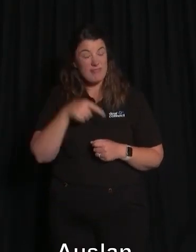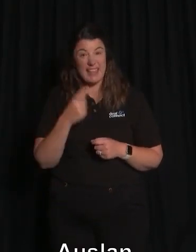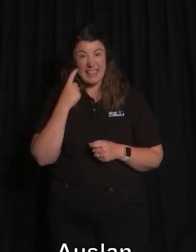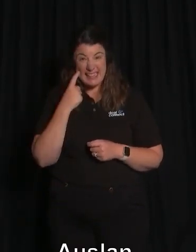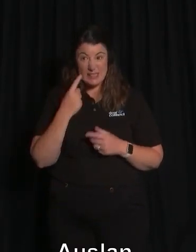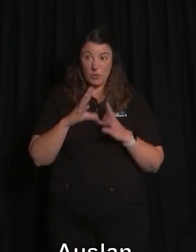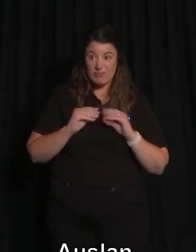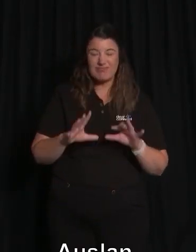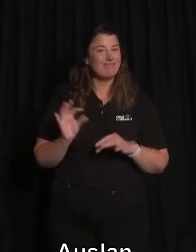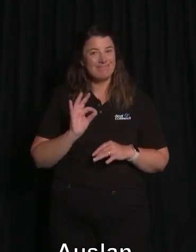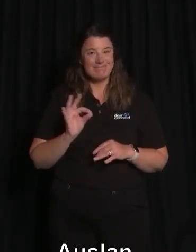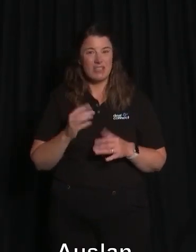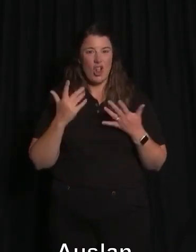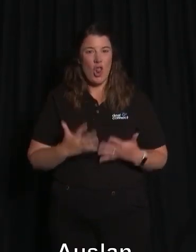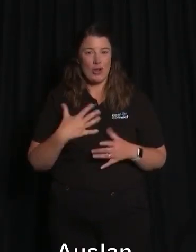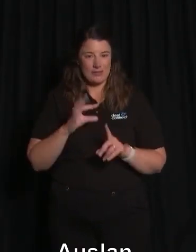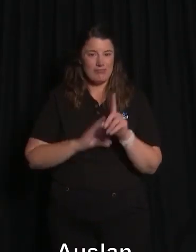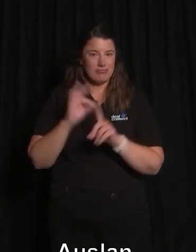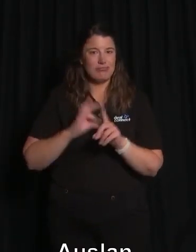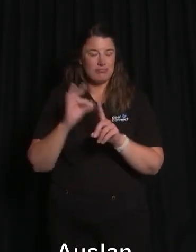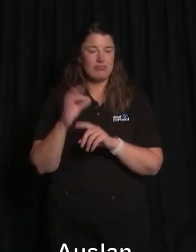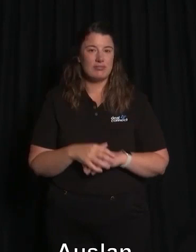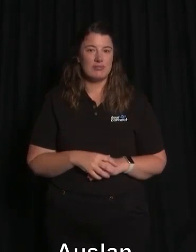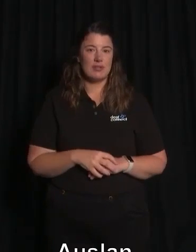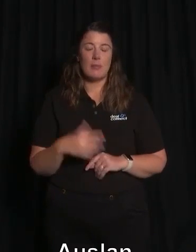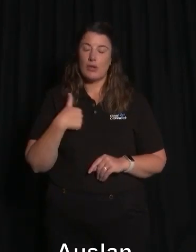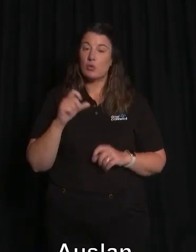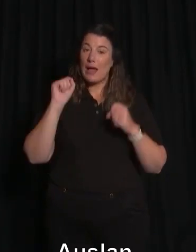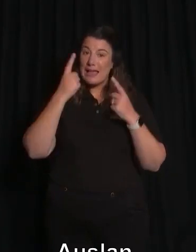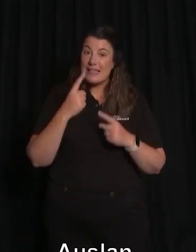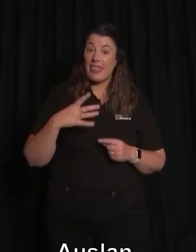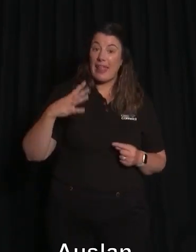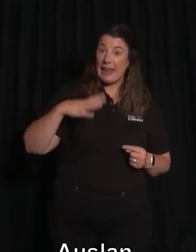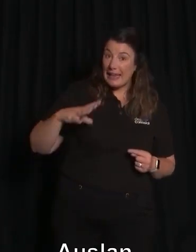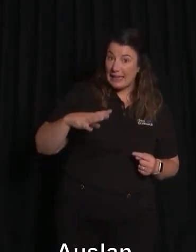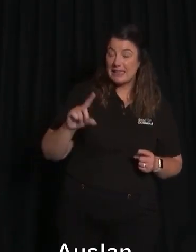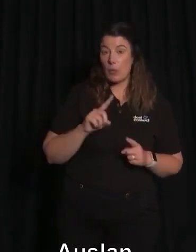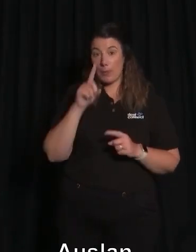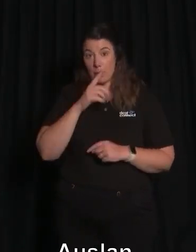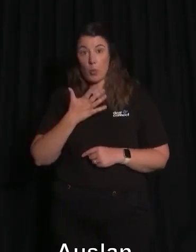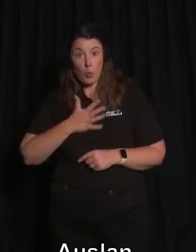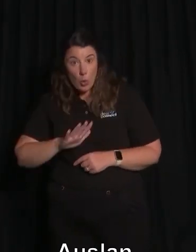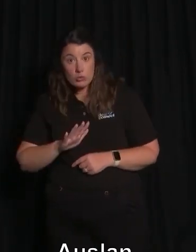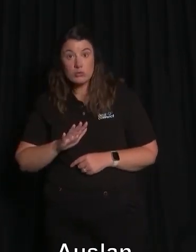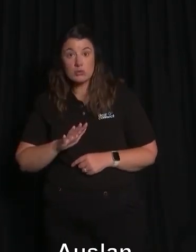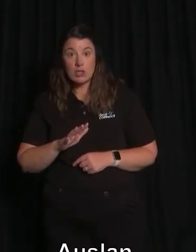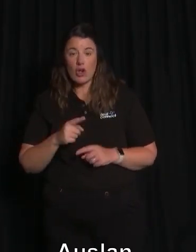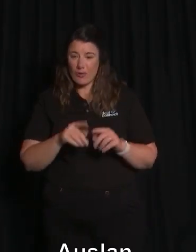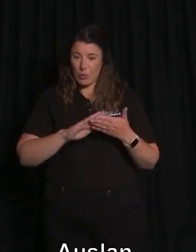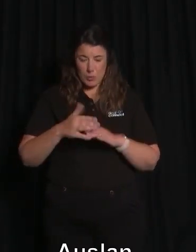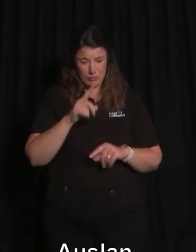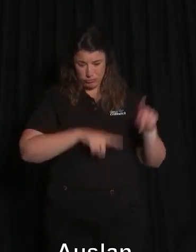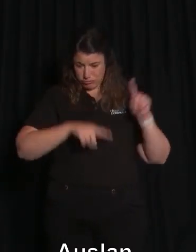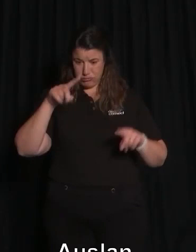there's much to do. But first, we must fully understand the needs and the wants of the varying and diverse communities